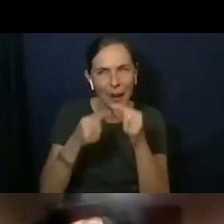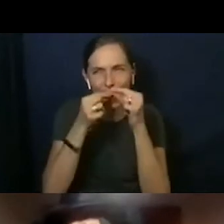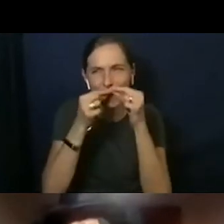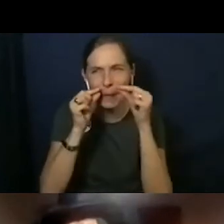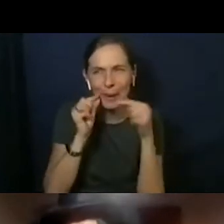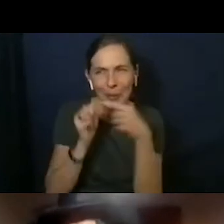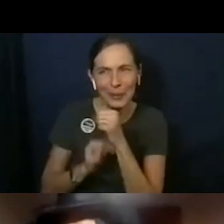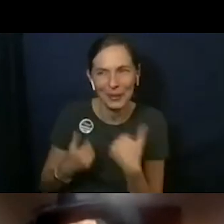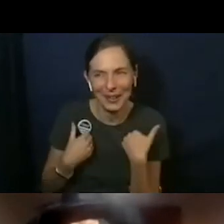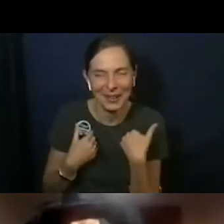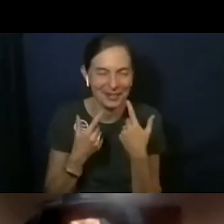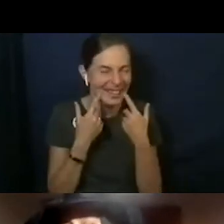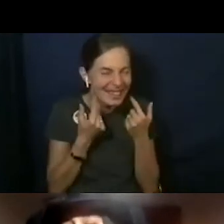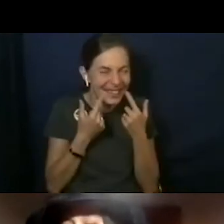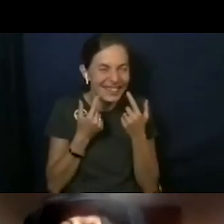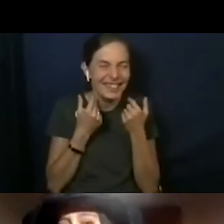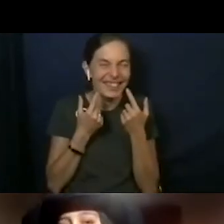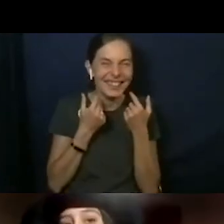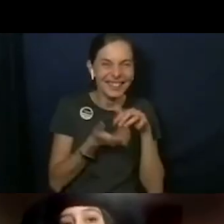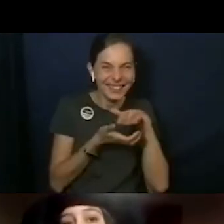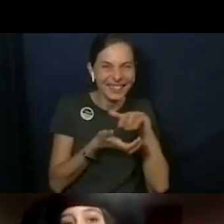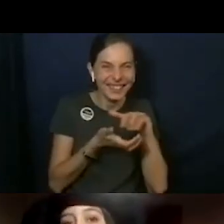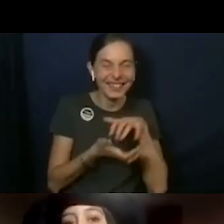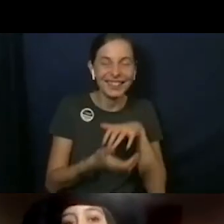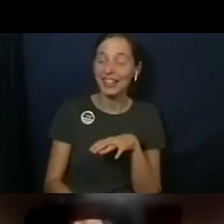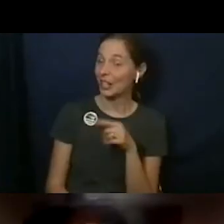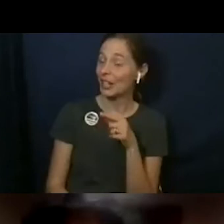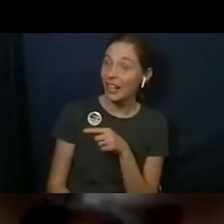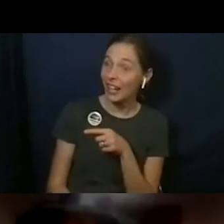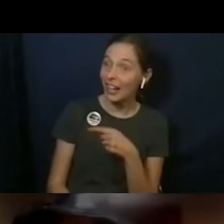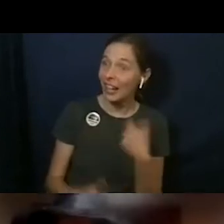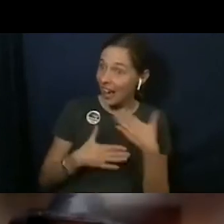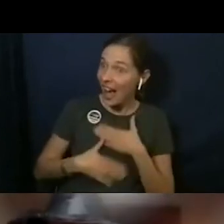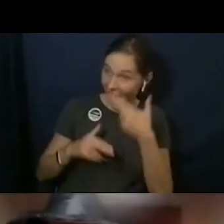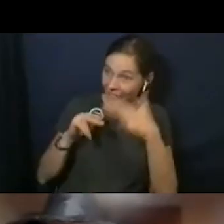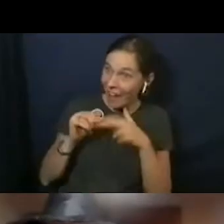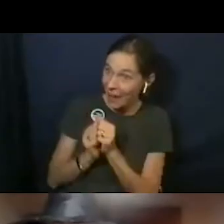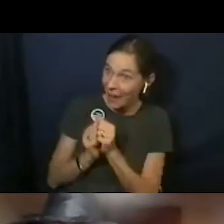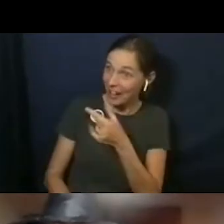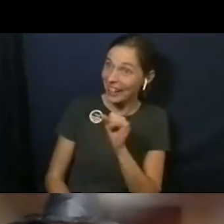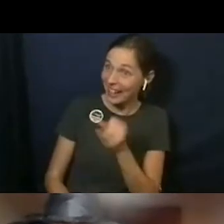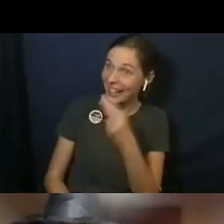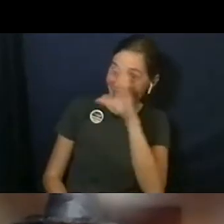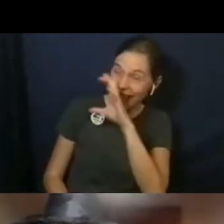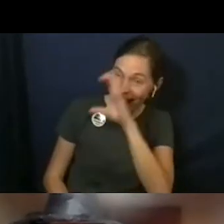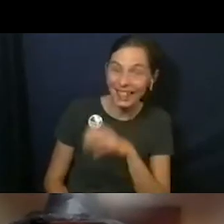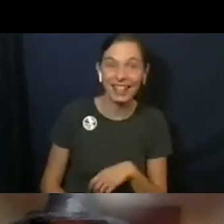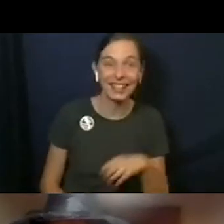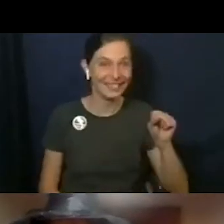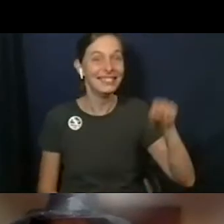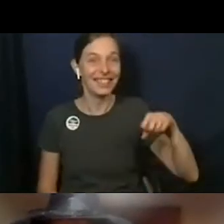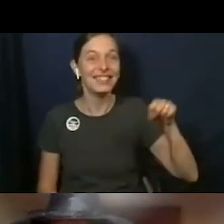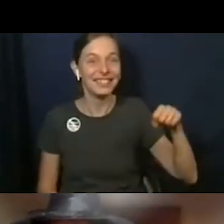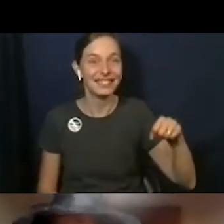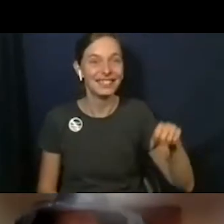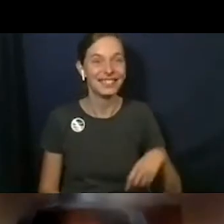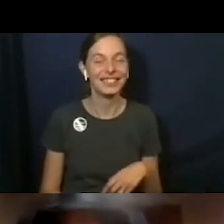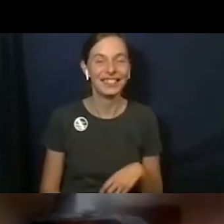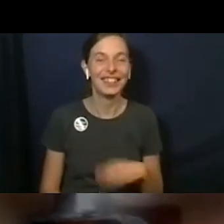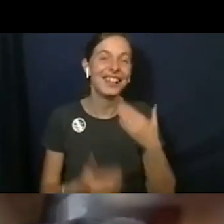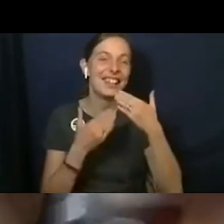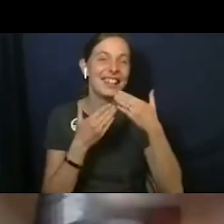And I gave Misha a little bit of a makeover. Yep. Yep. I've seen that face. And